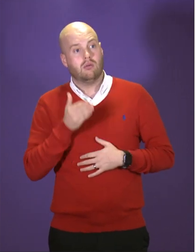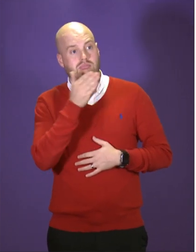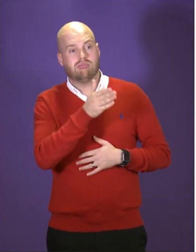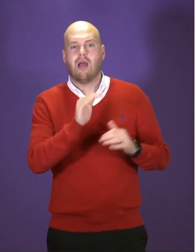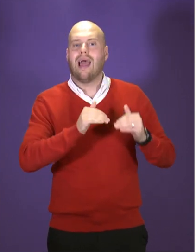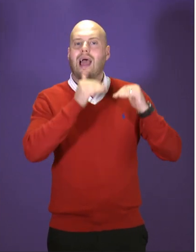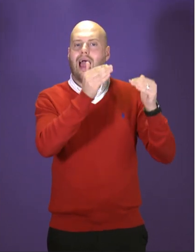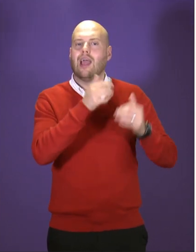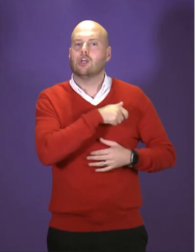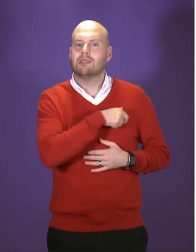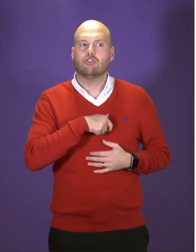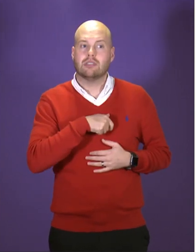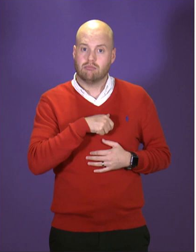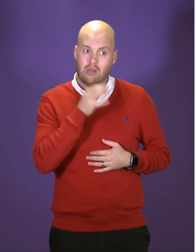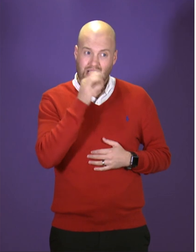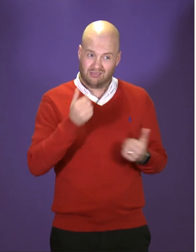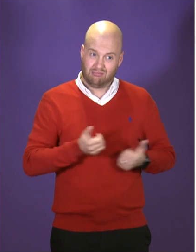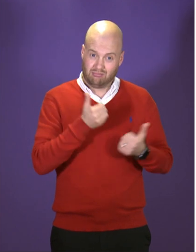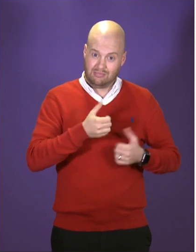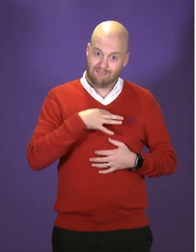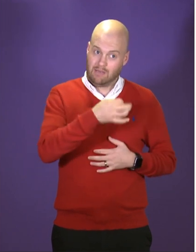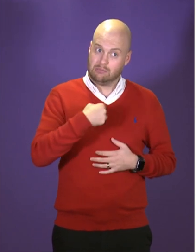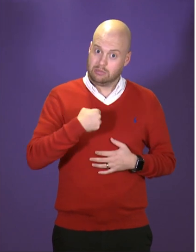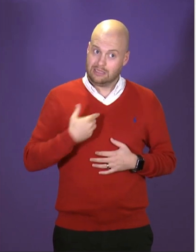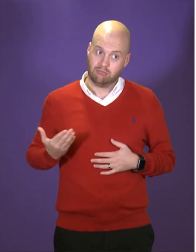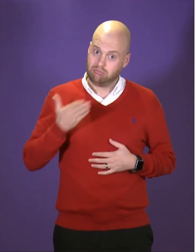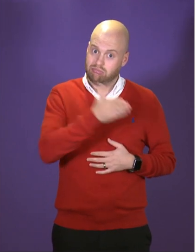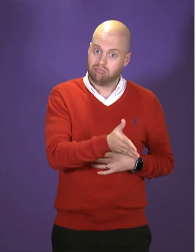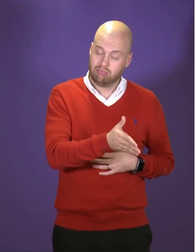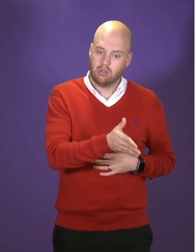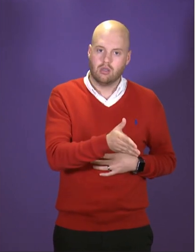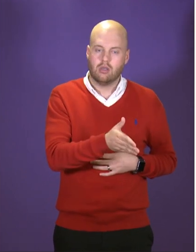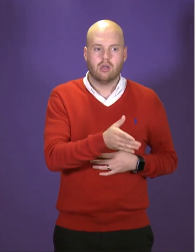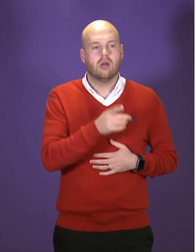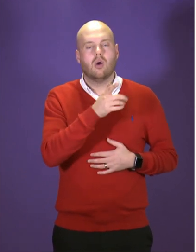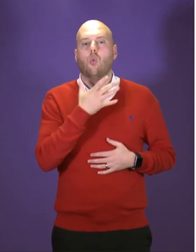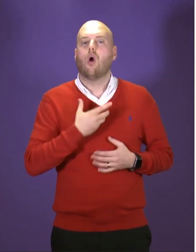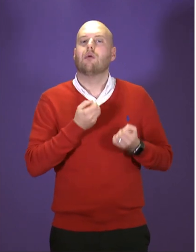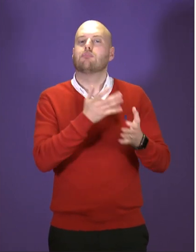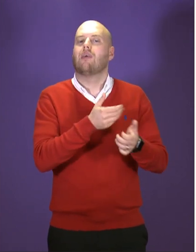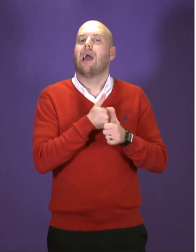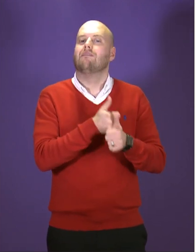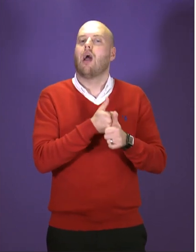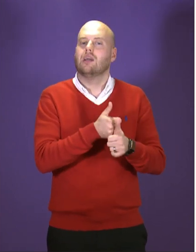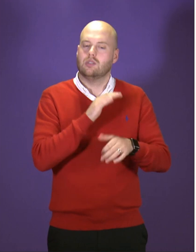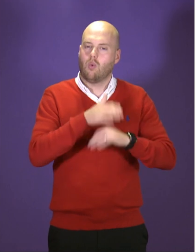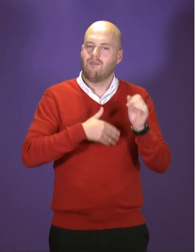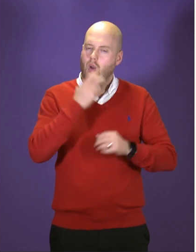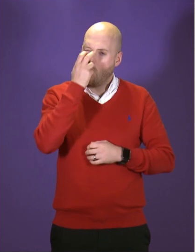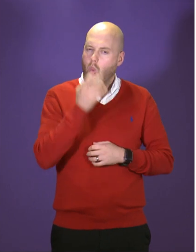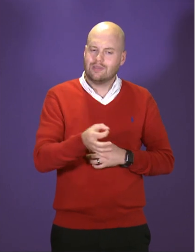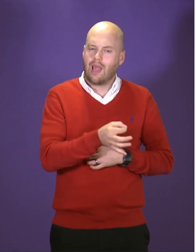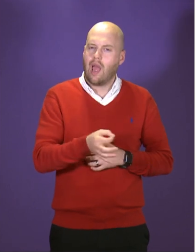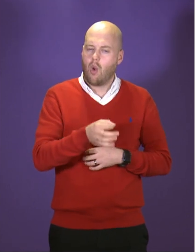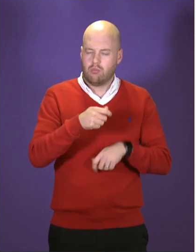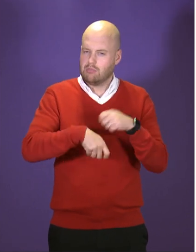out and give them a little bit of advice in terms of how to resurrect Newtown, which had fallen apart, all the wealth had disappeared, it